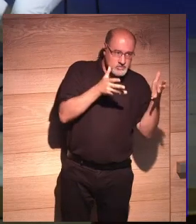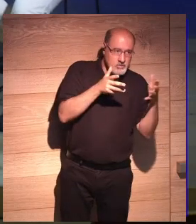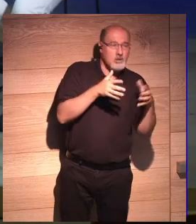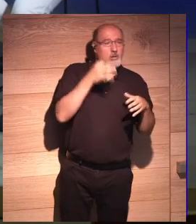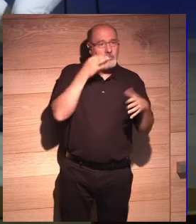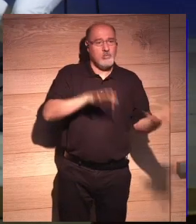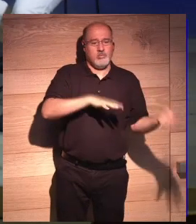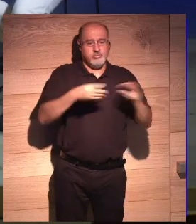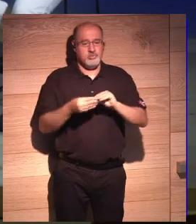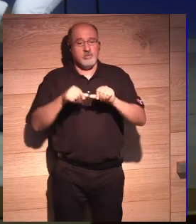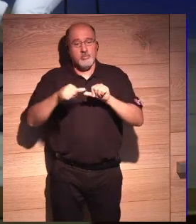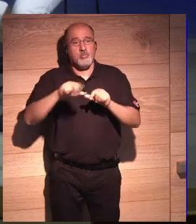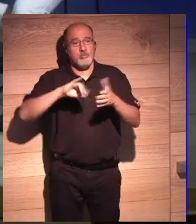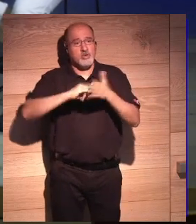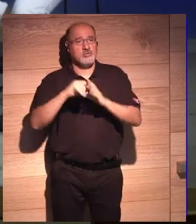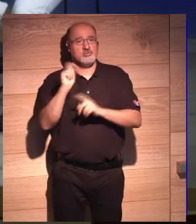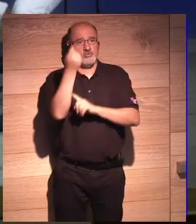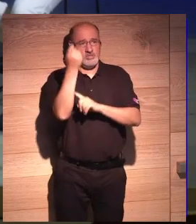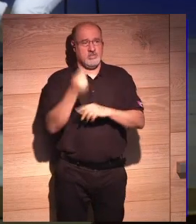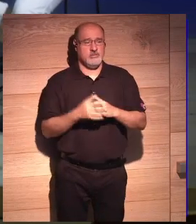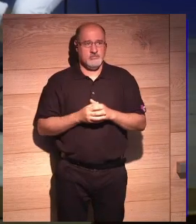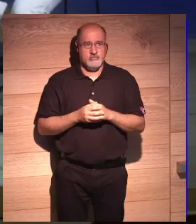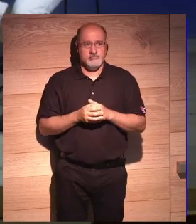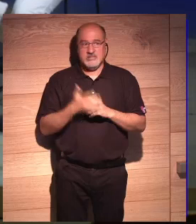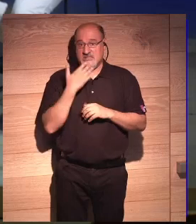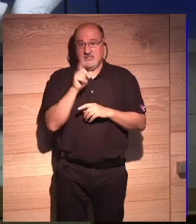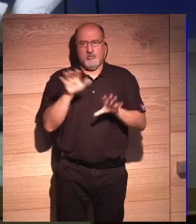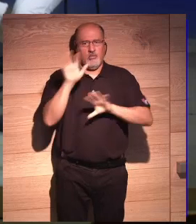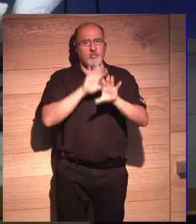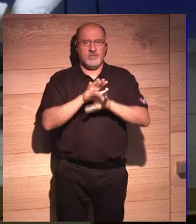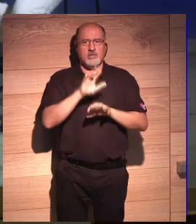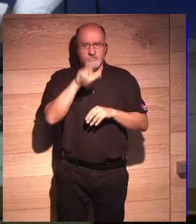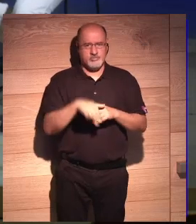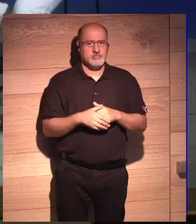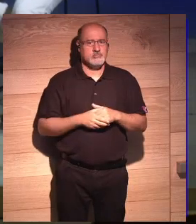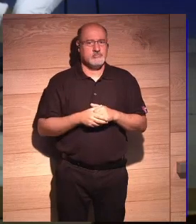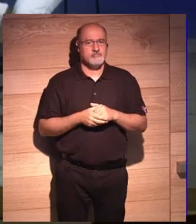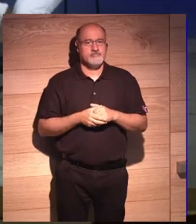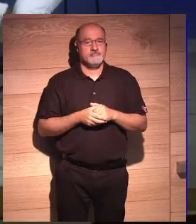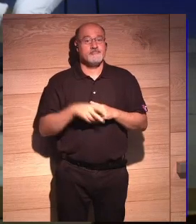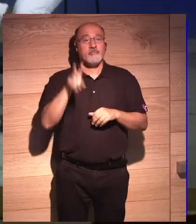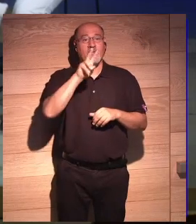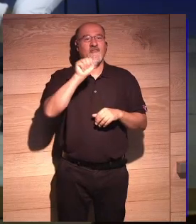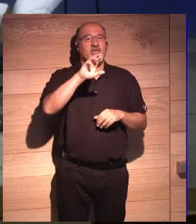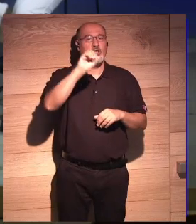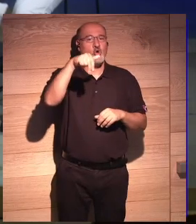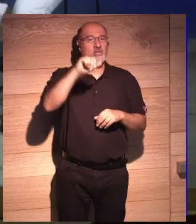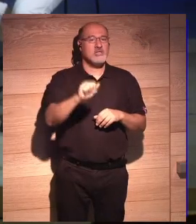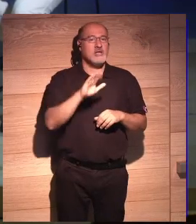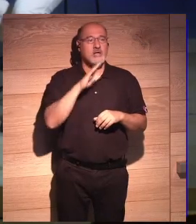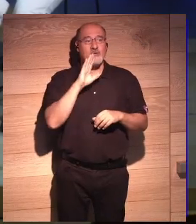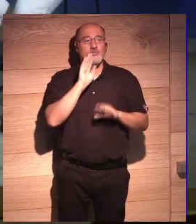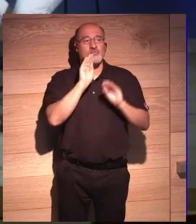or the brand so that the project makes a sense, because otherwise it would be really complicated. Okay, Veronica,